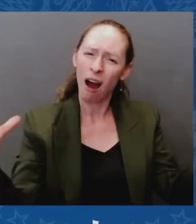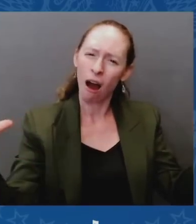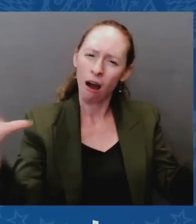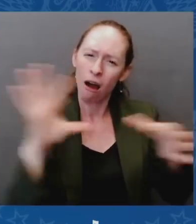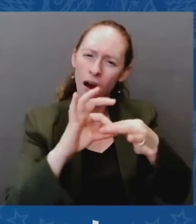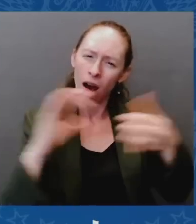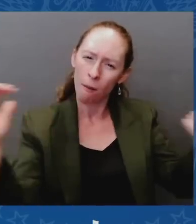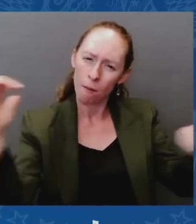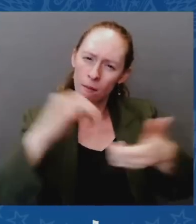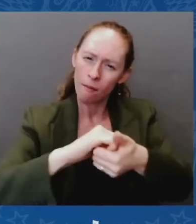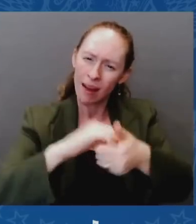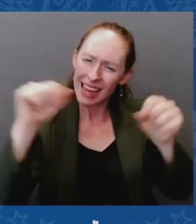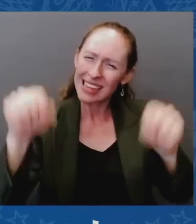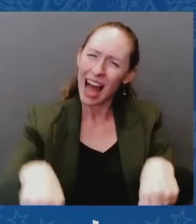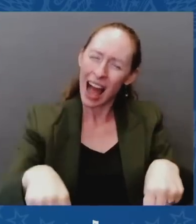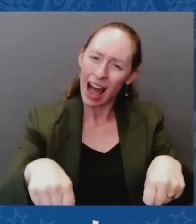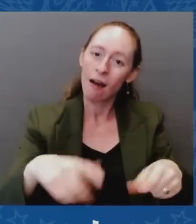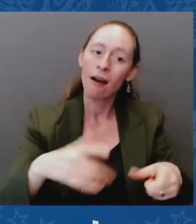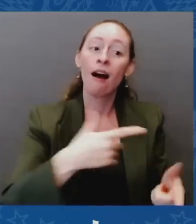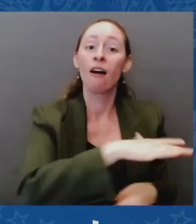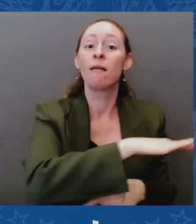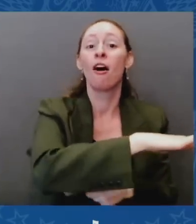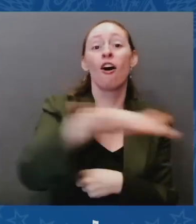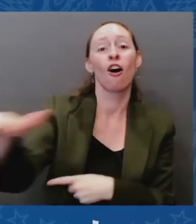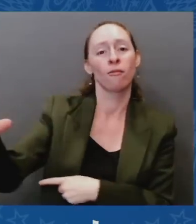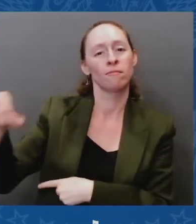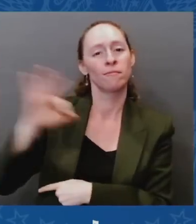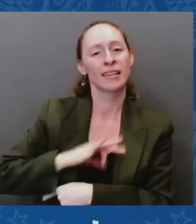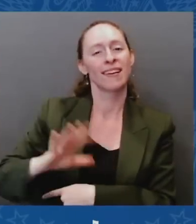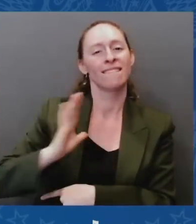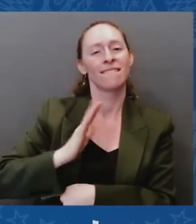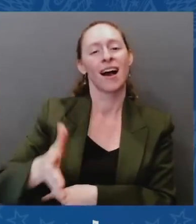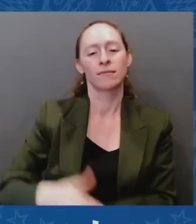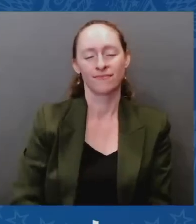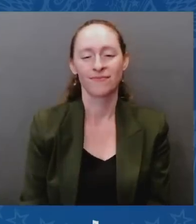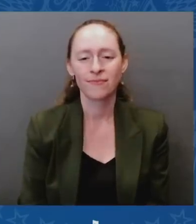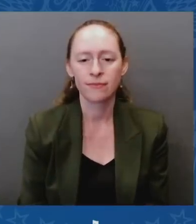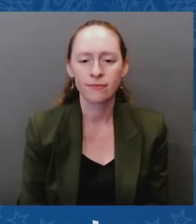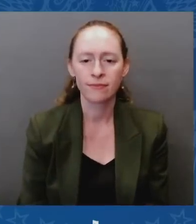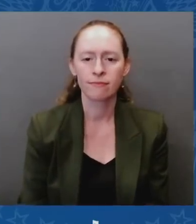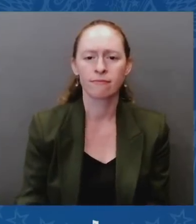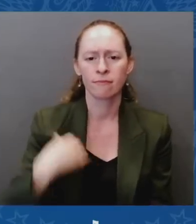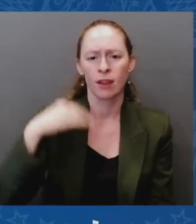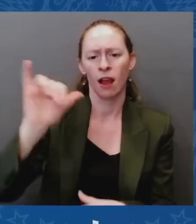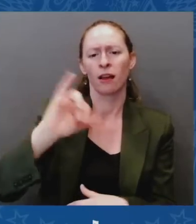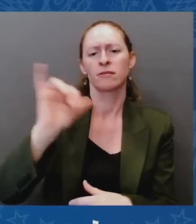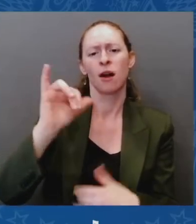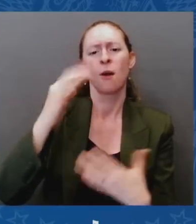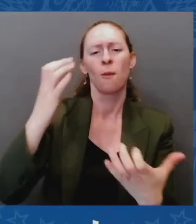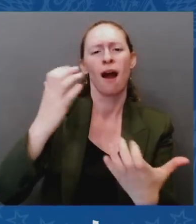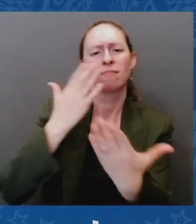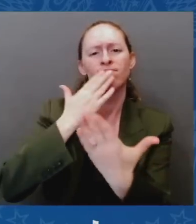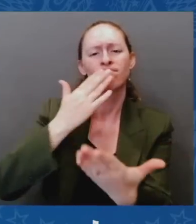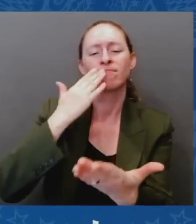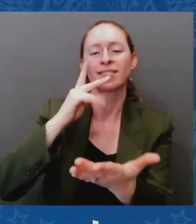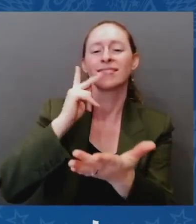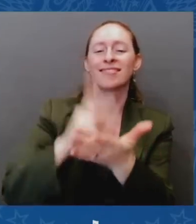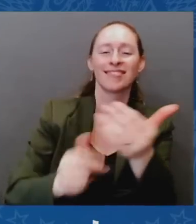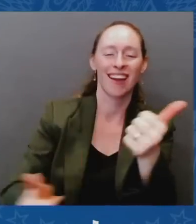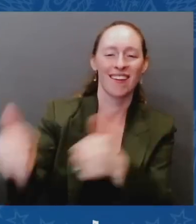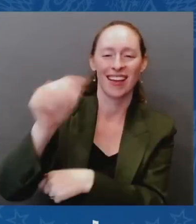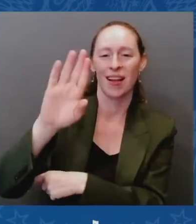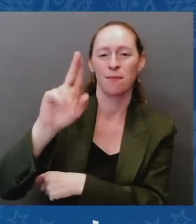thank Secretary of Transportation Pete Buttigieg and Agriculture Secretary Tom Vilsack, who were deeply involved, along with, I want to thank Deputy